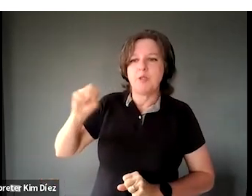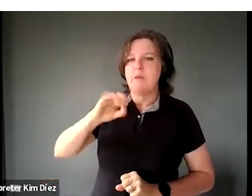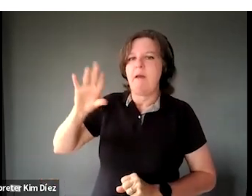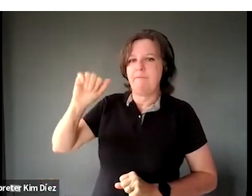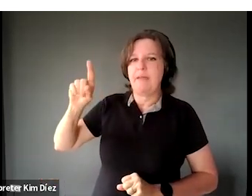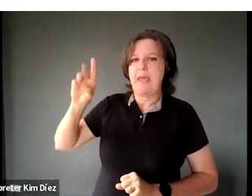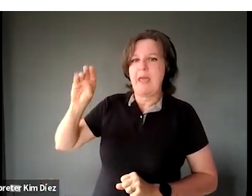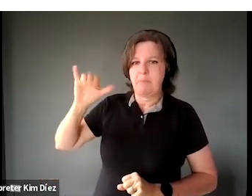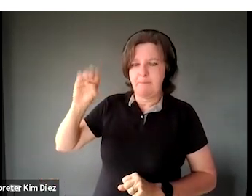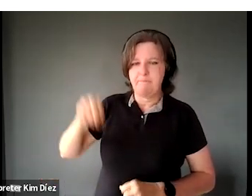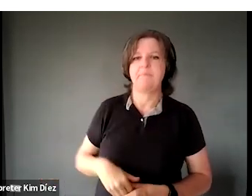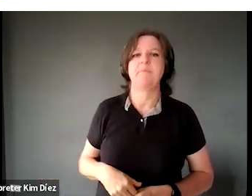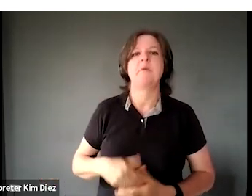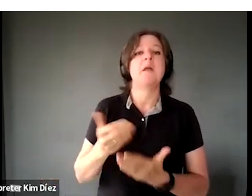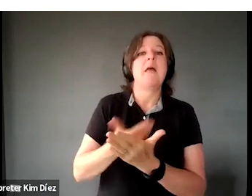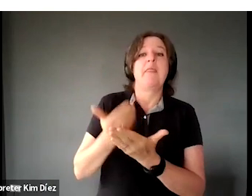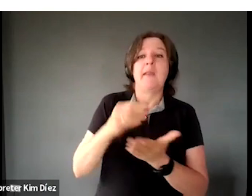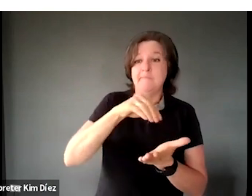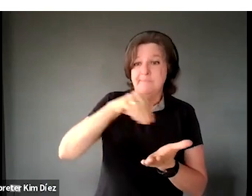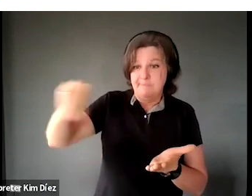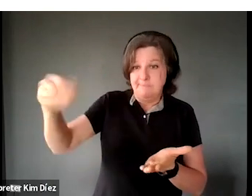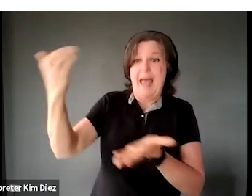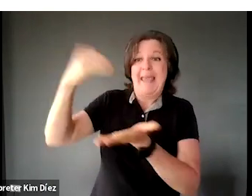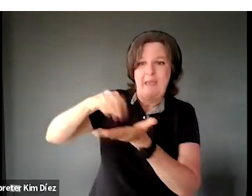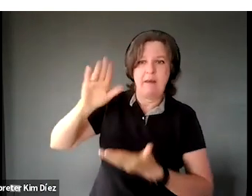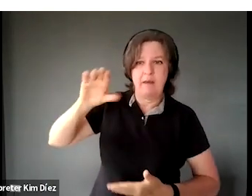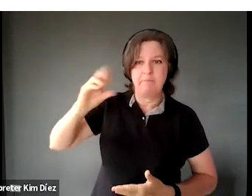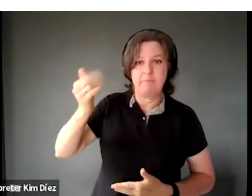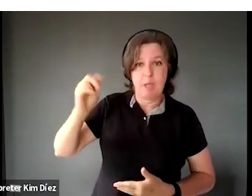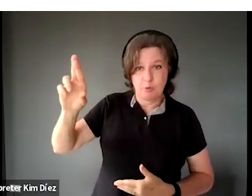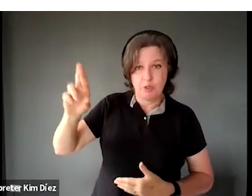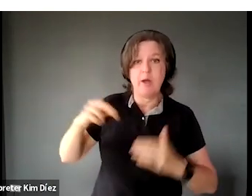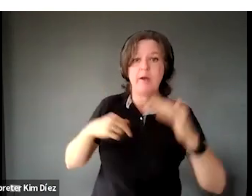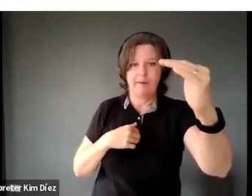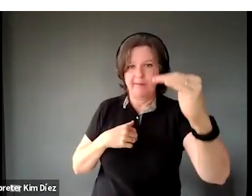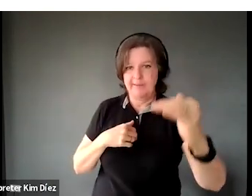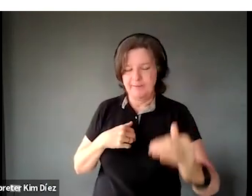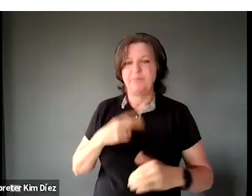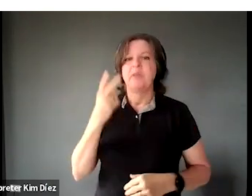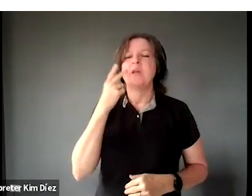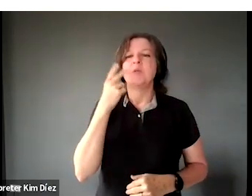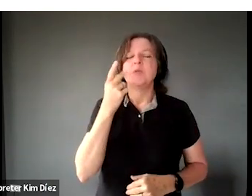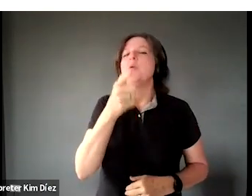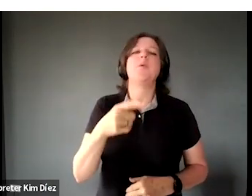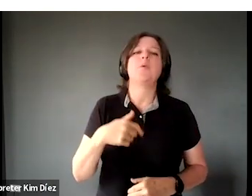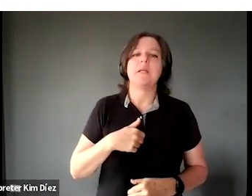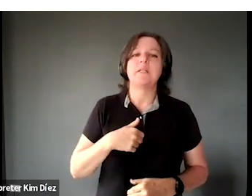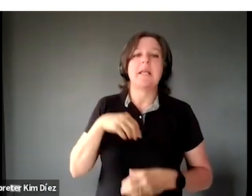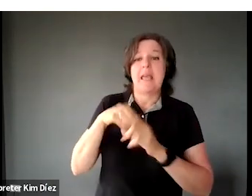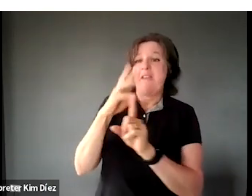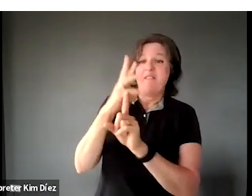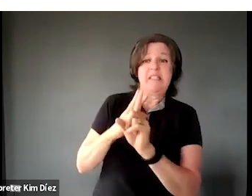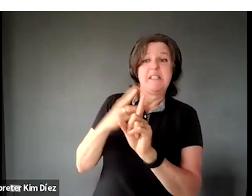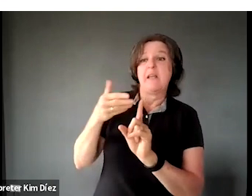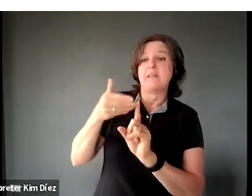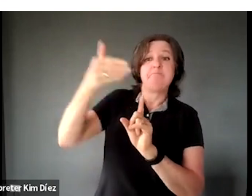the absorption of cadmium in the leaves. So this is the control where there was no biochar application, and we see here the biochar application.